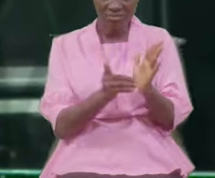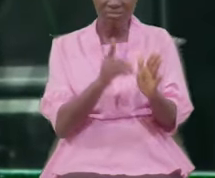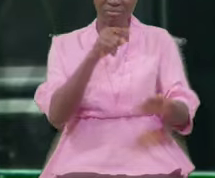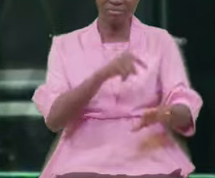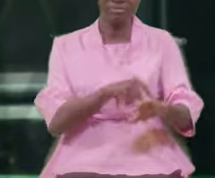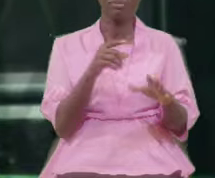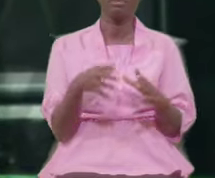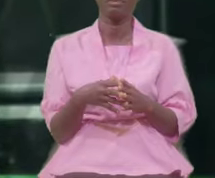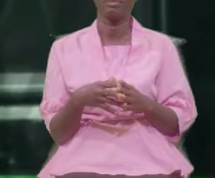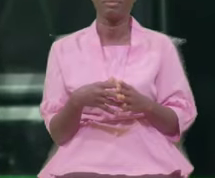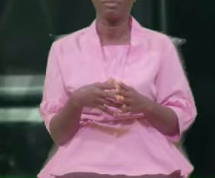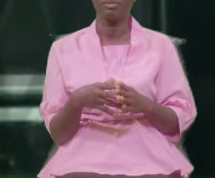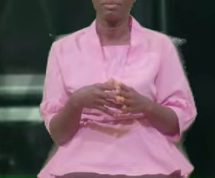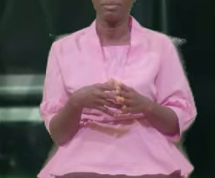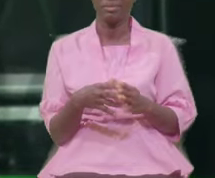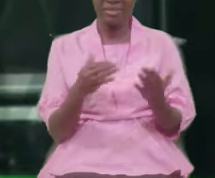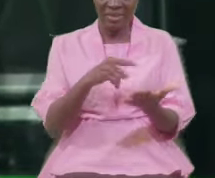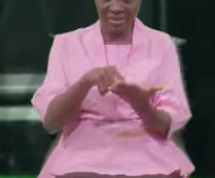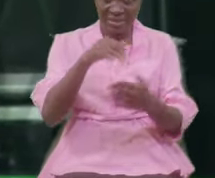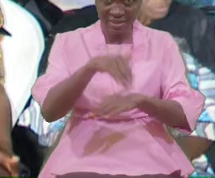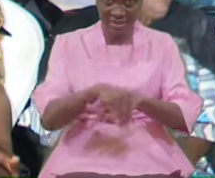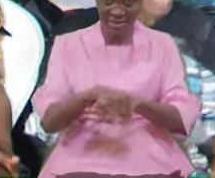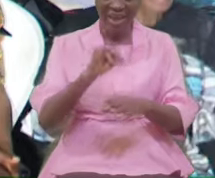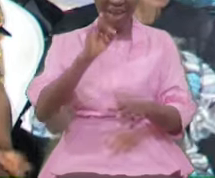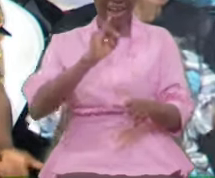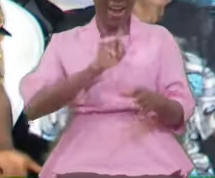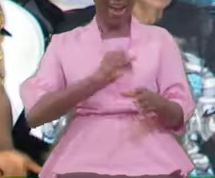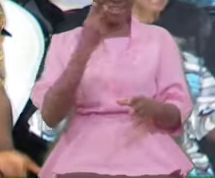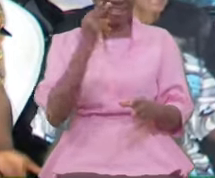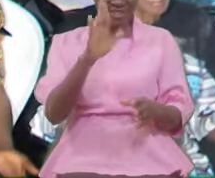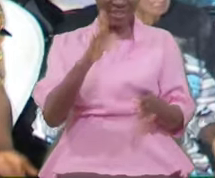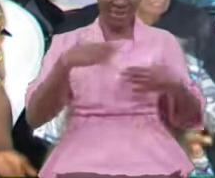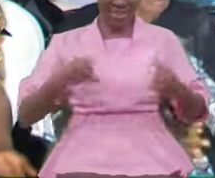was tonight I see your healing coming to